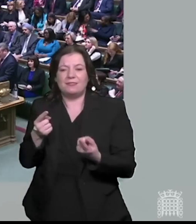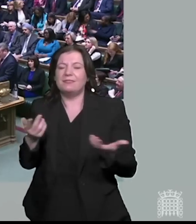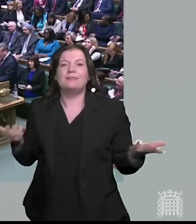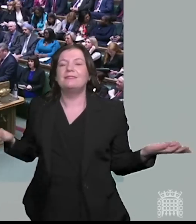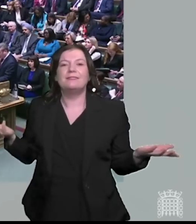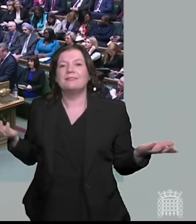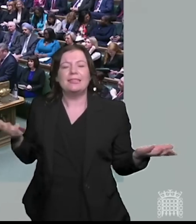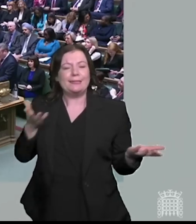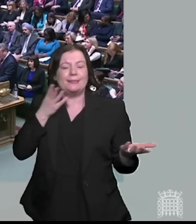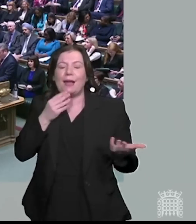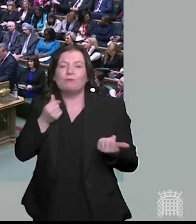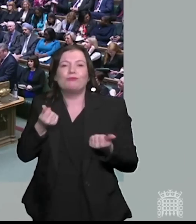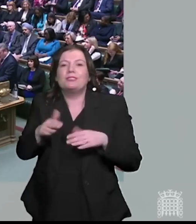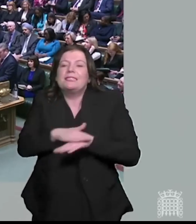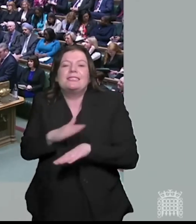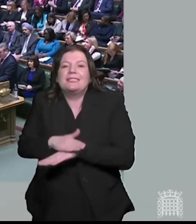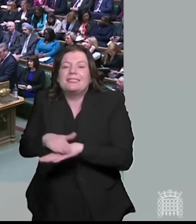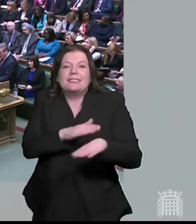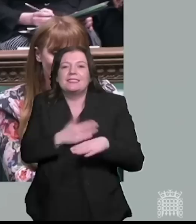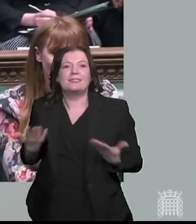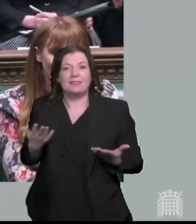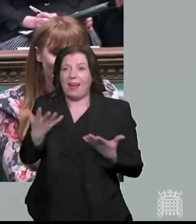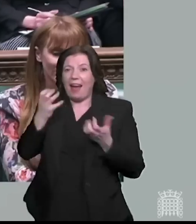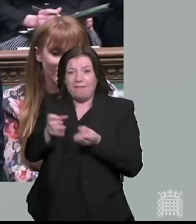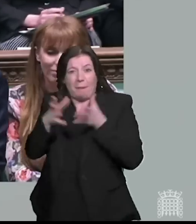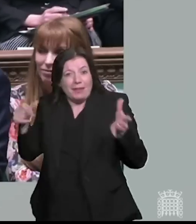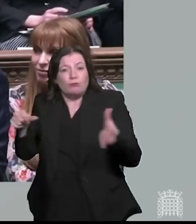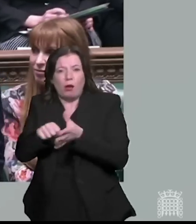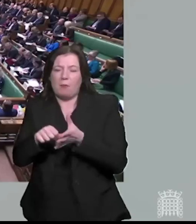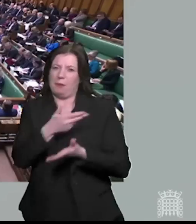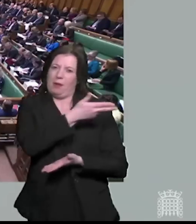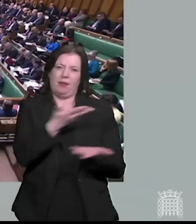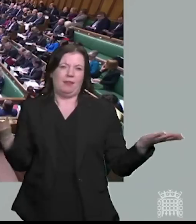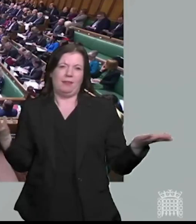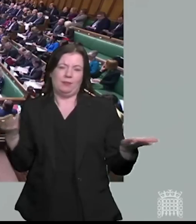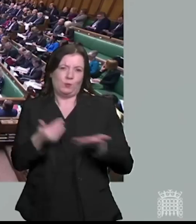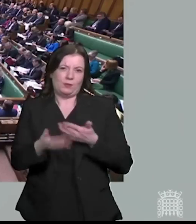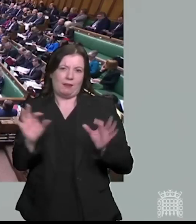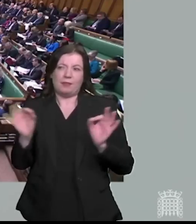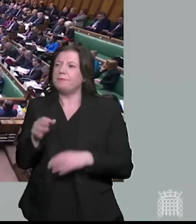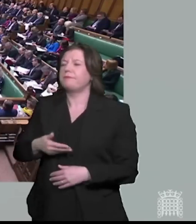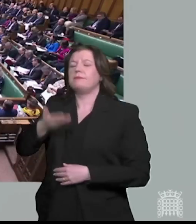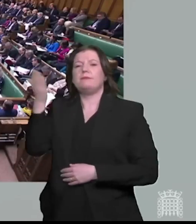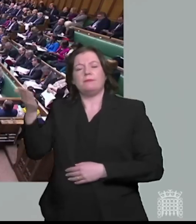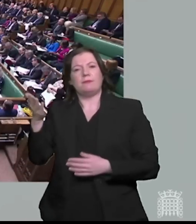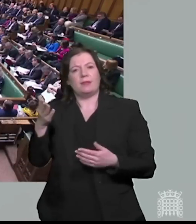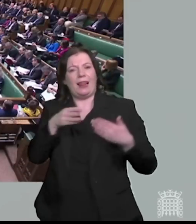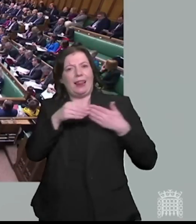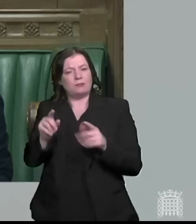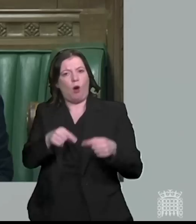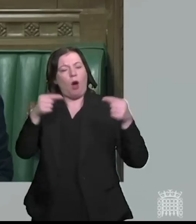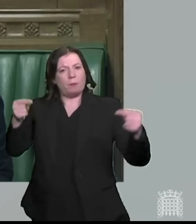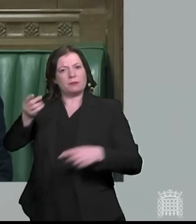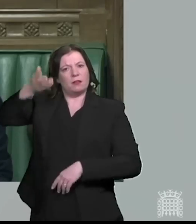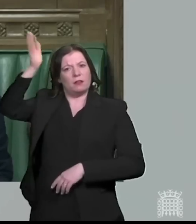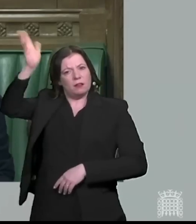a failure to grip the long-term challenges. No. Order. People shouldn't just be speaking while the Leader of the Opposition is